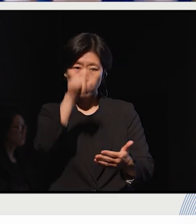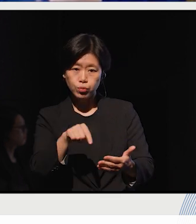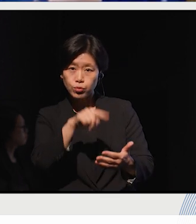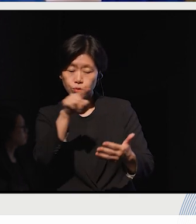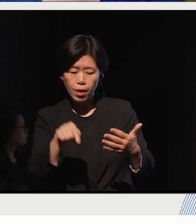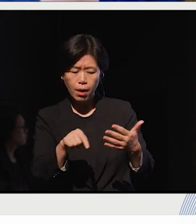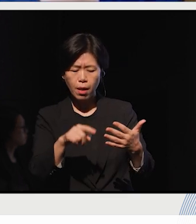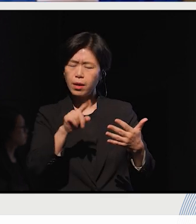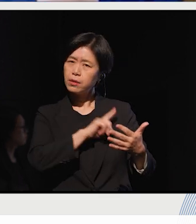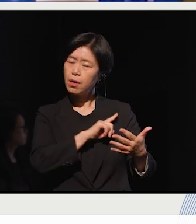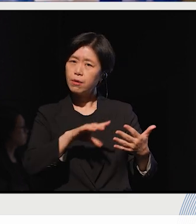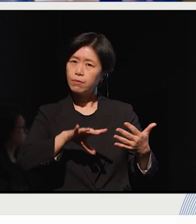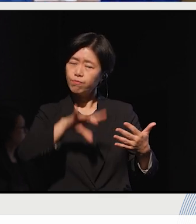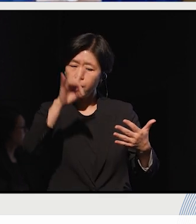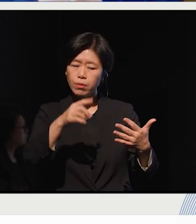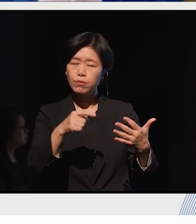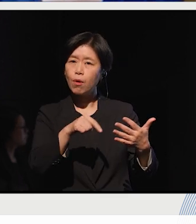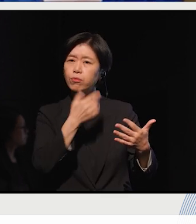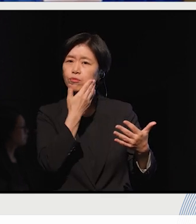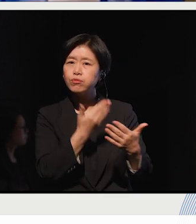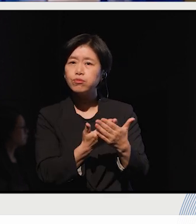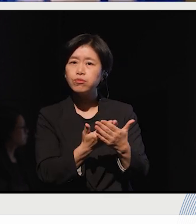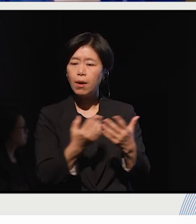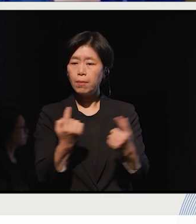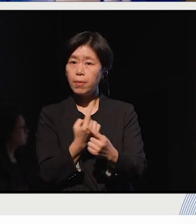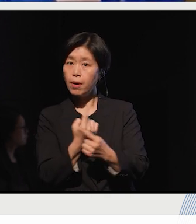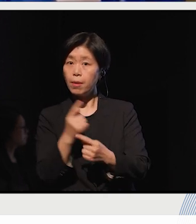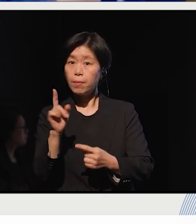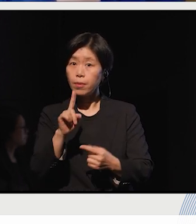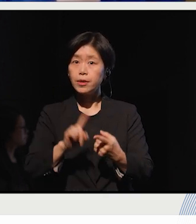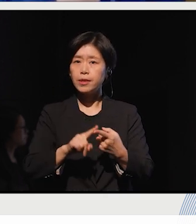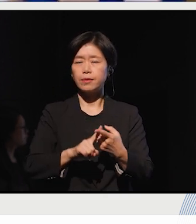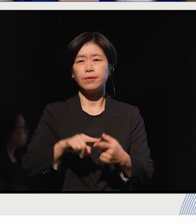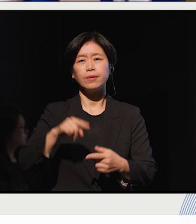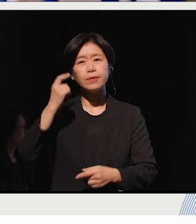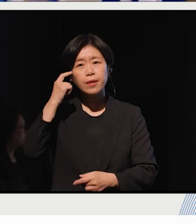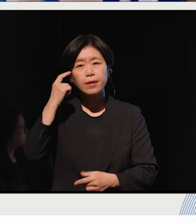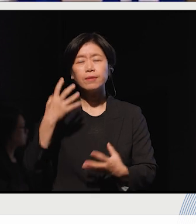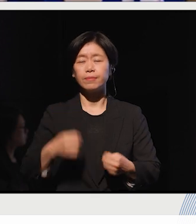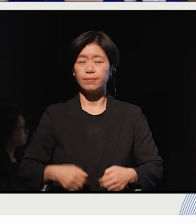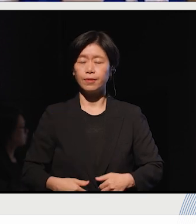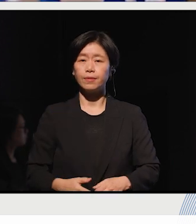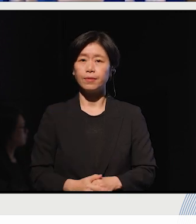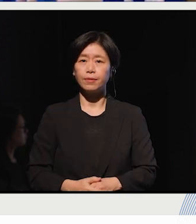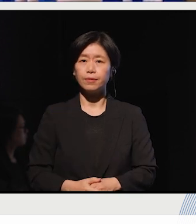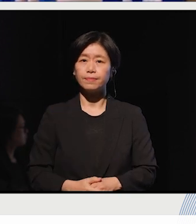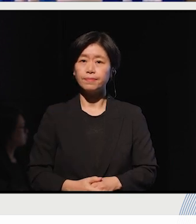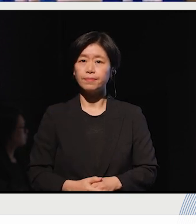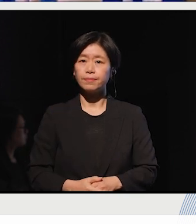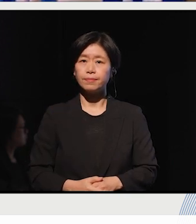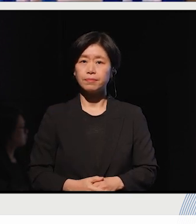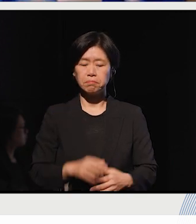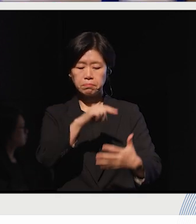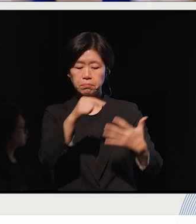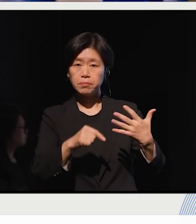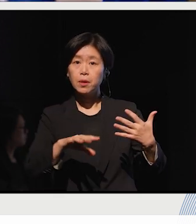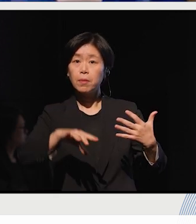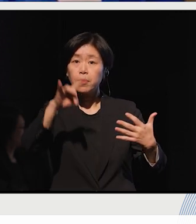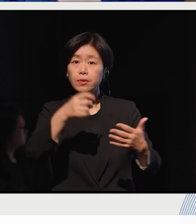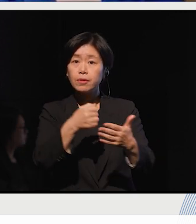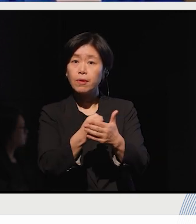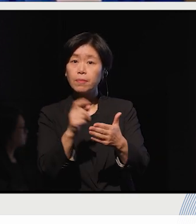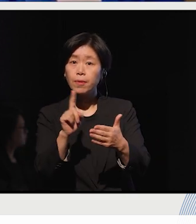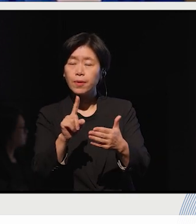with a really executable accessibility plan. So don't forget to prioritize things. So